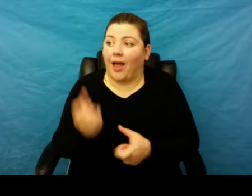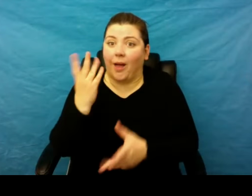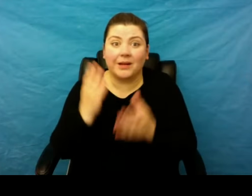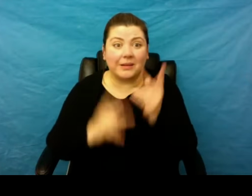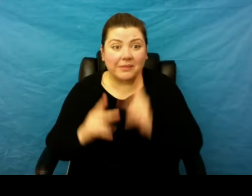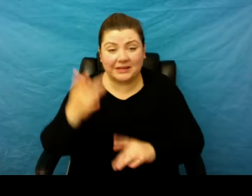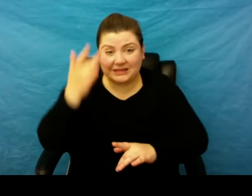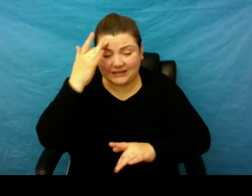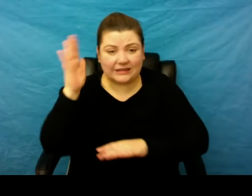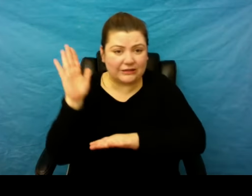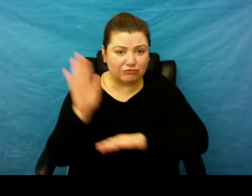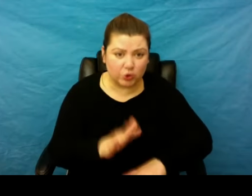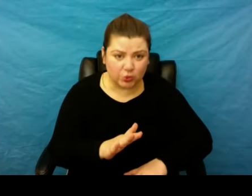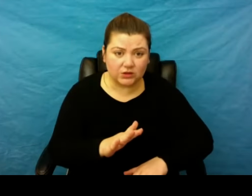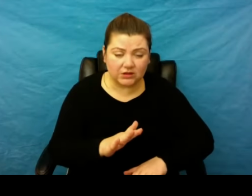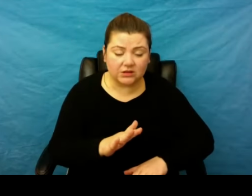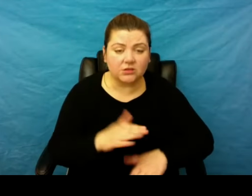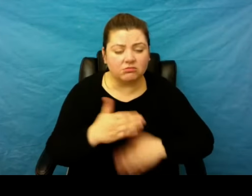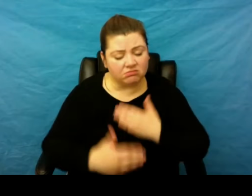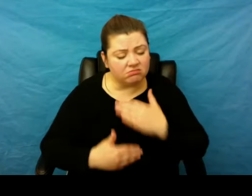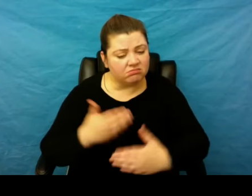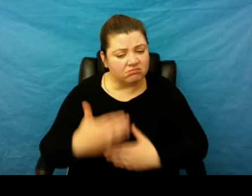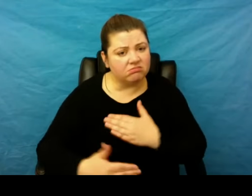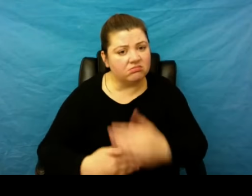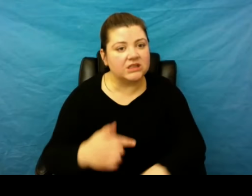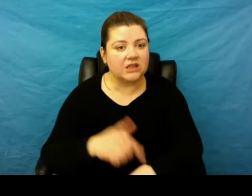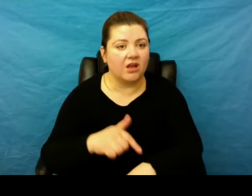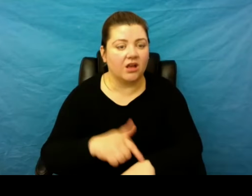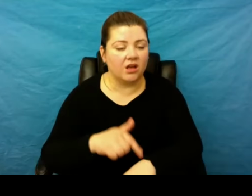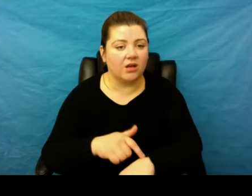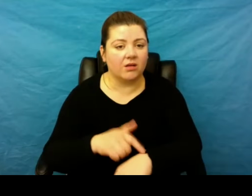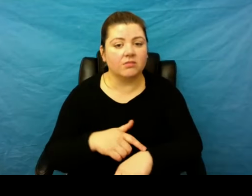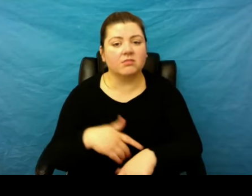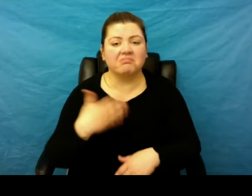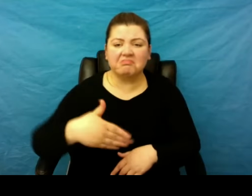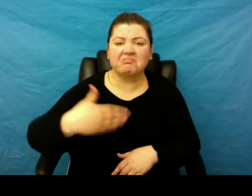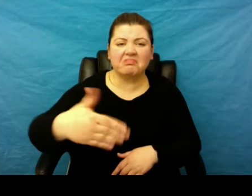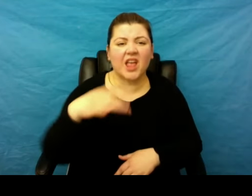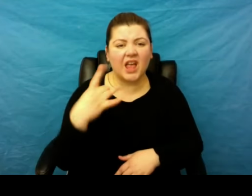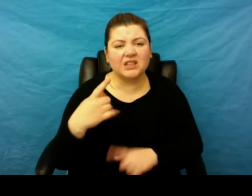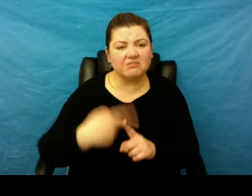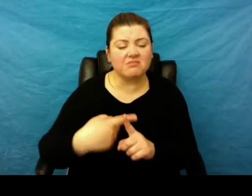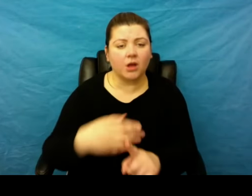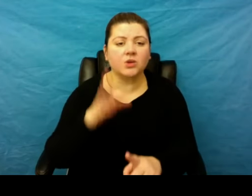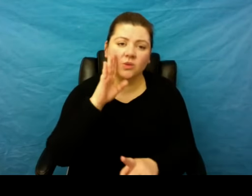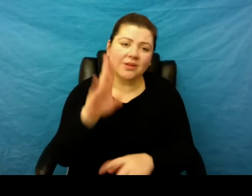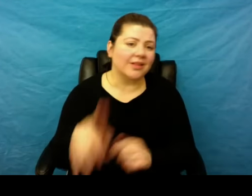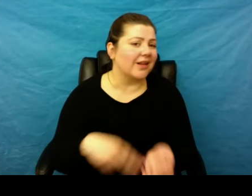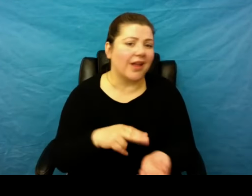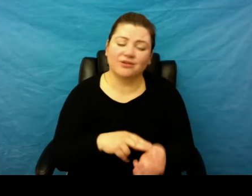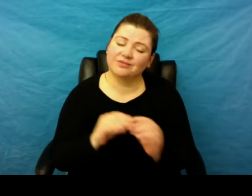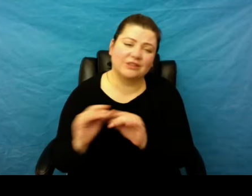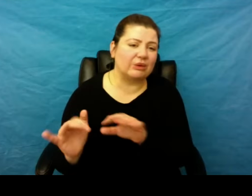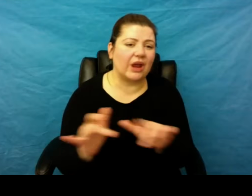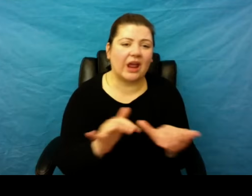sick. And over time, 18 months, the population will develop some herd immunity. The disease will get more